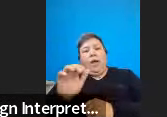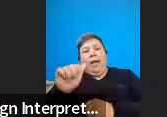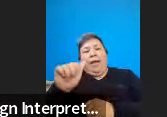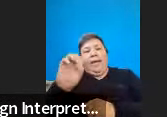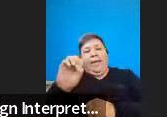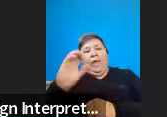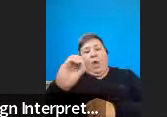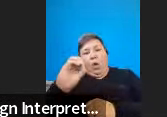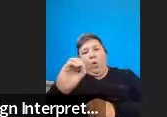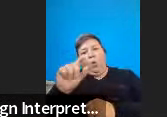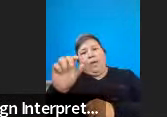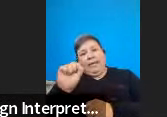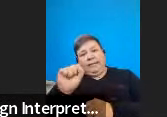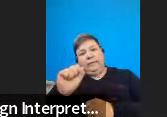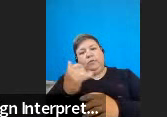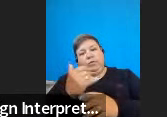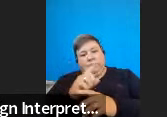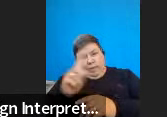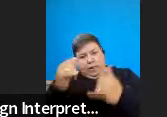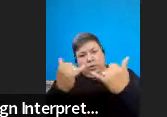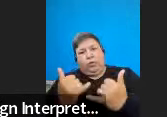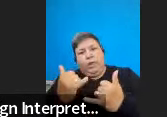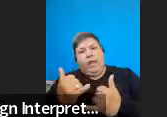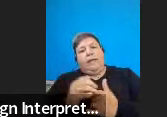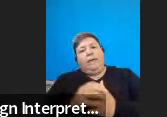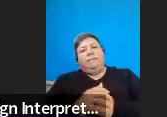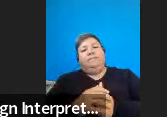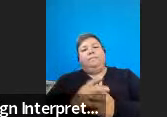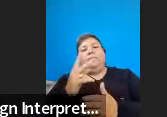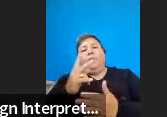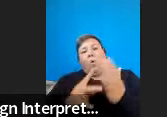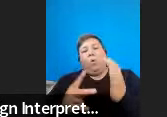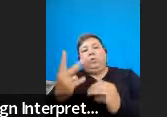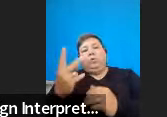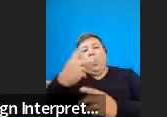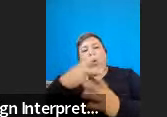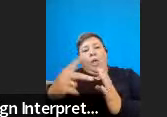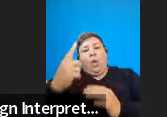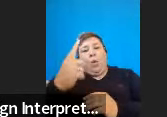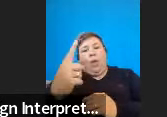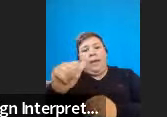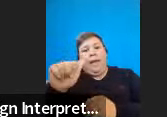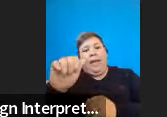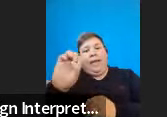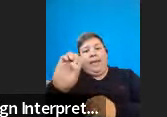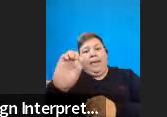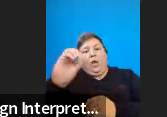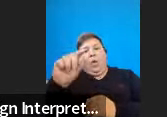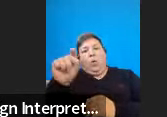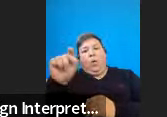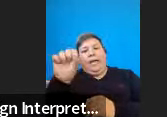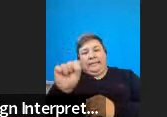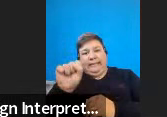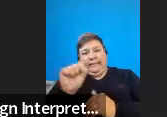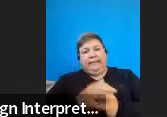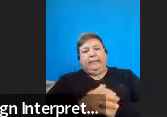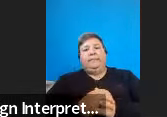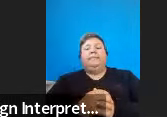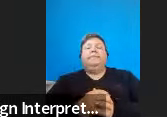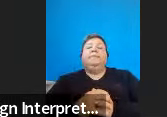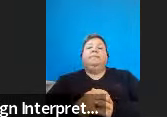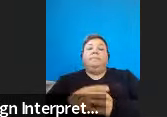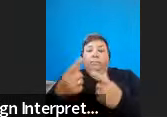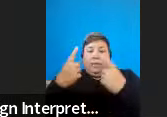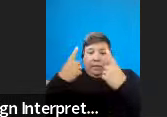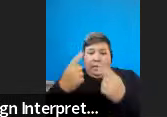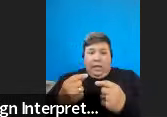1 AEOS. And we only have one because this one stemmed from the pilot that we did, which was specifically done through the